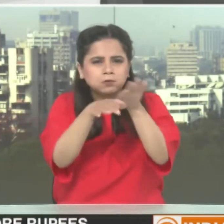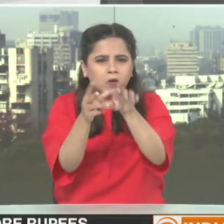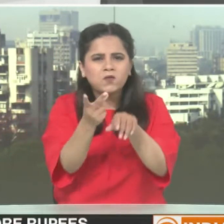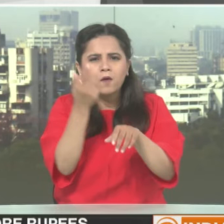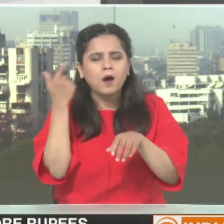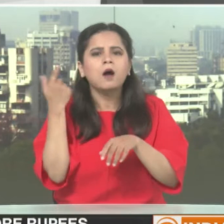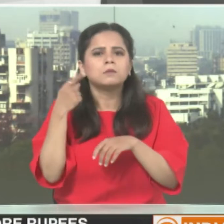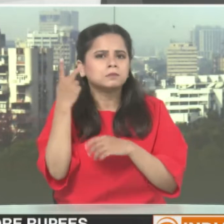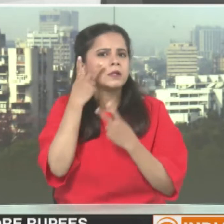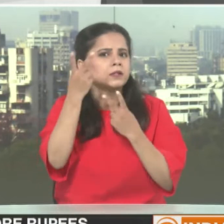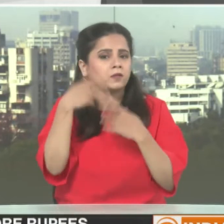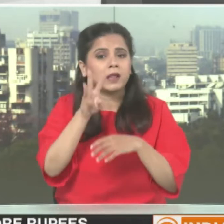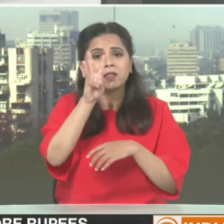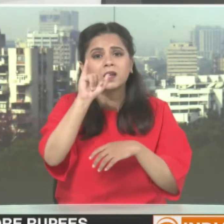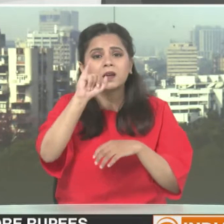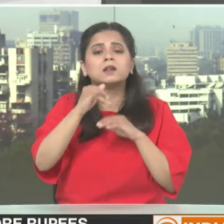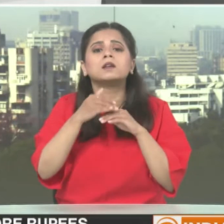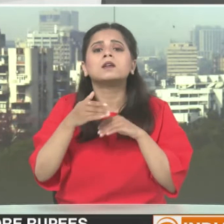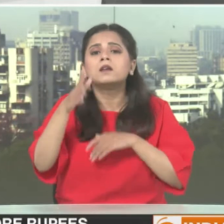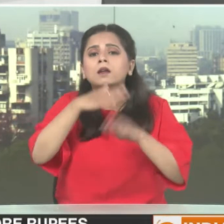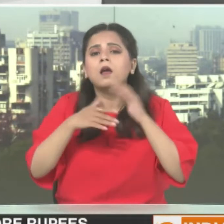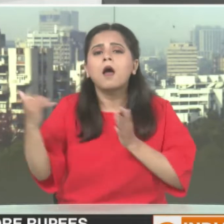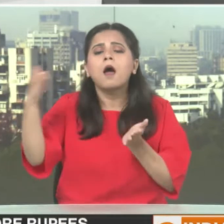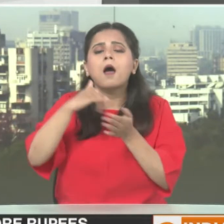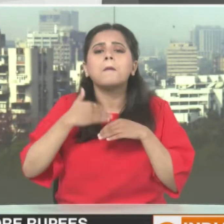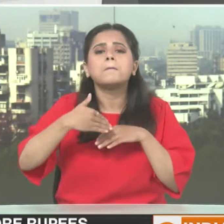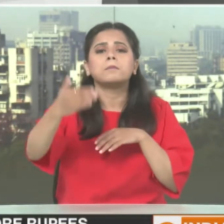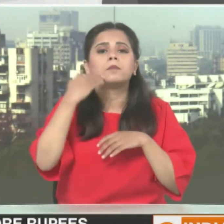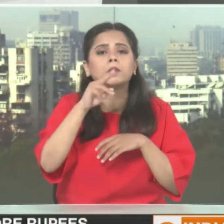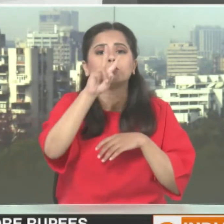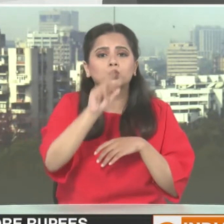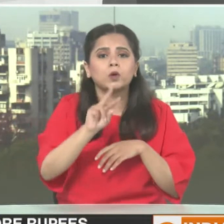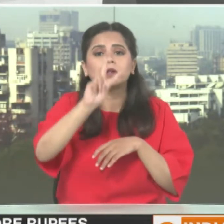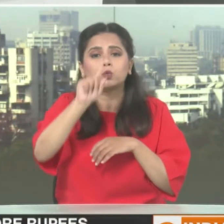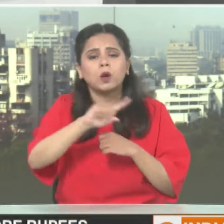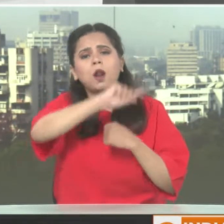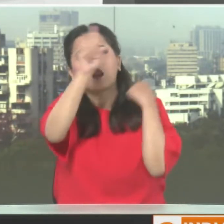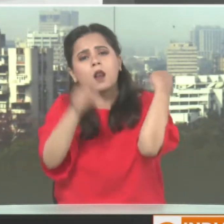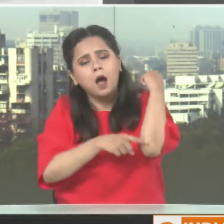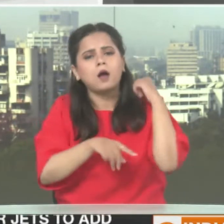36 aircraft will be delivered on schedule by the end of 2021.